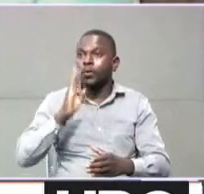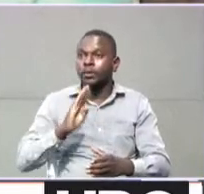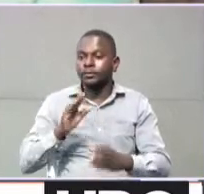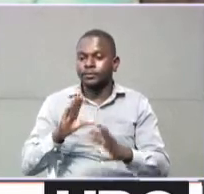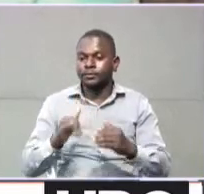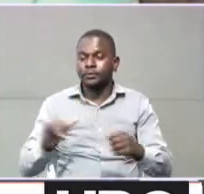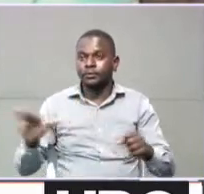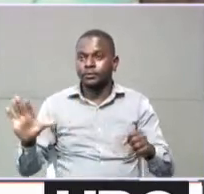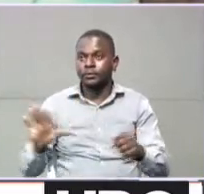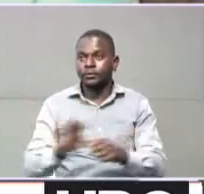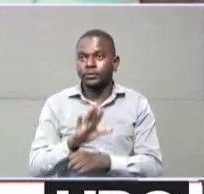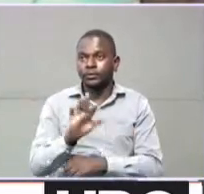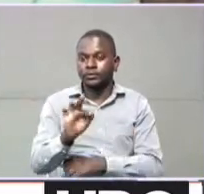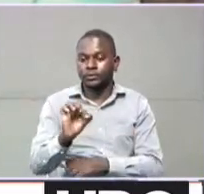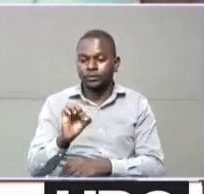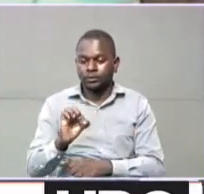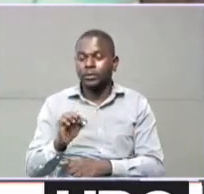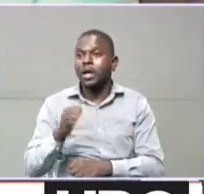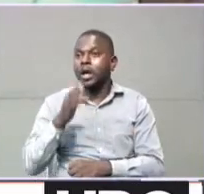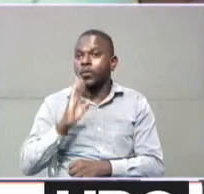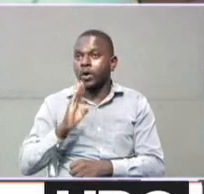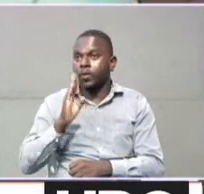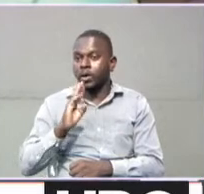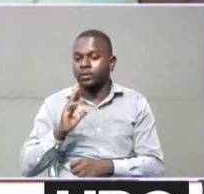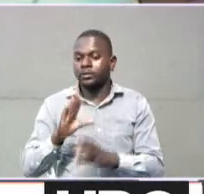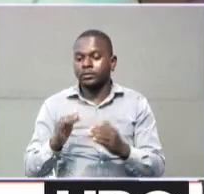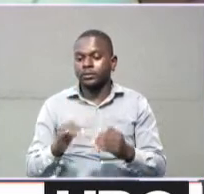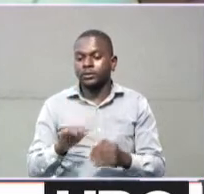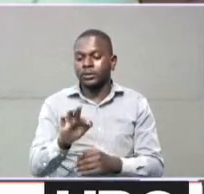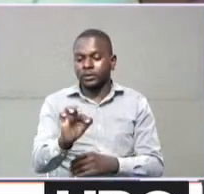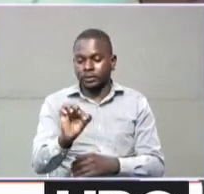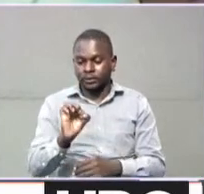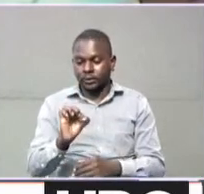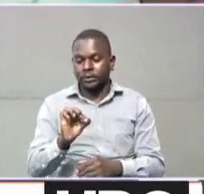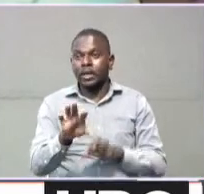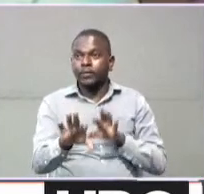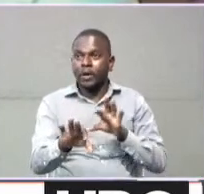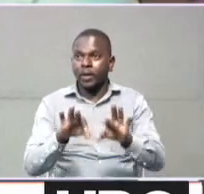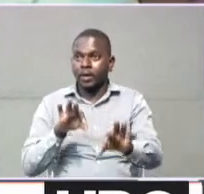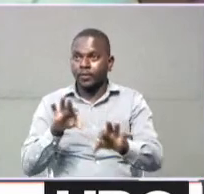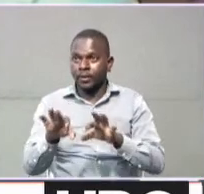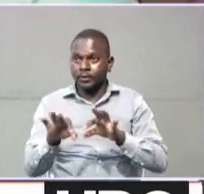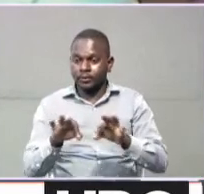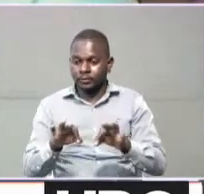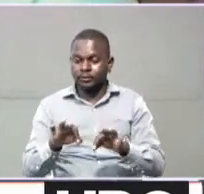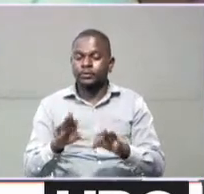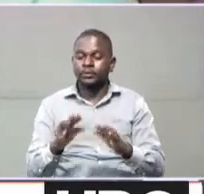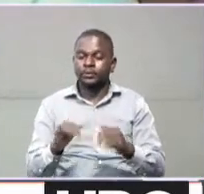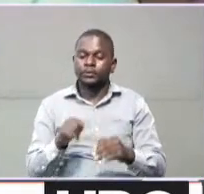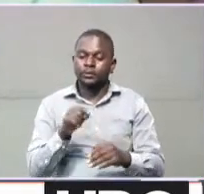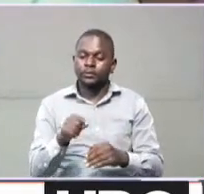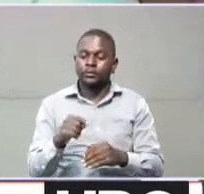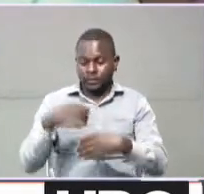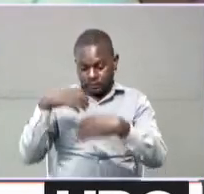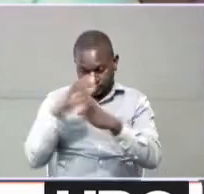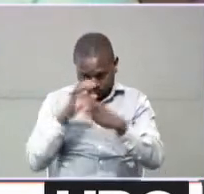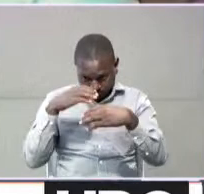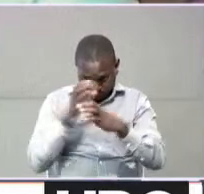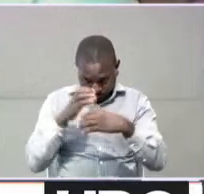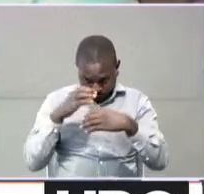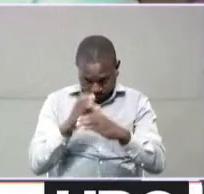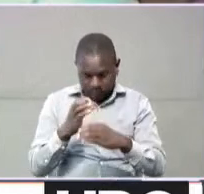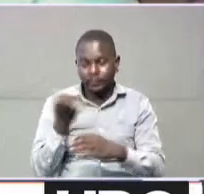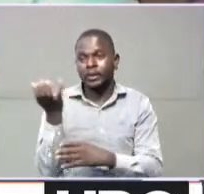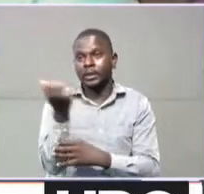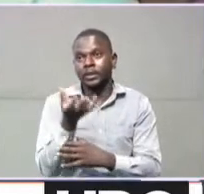field jerichons containing alcohol eight samples were therefore picked from this laboratory for